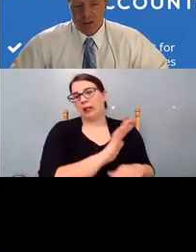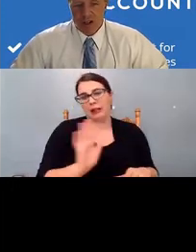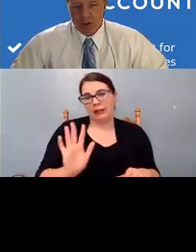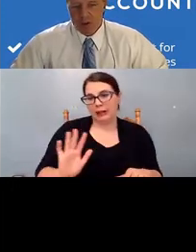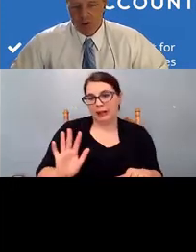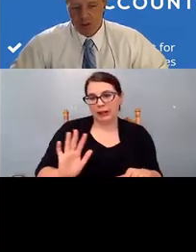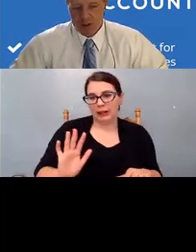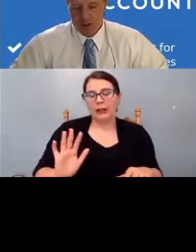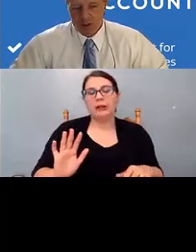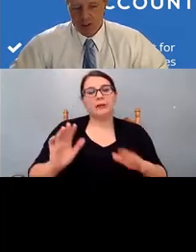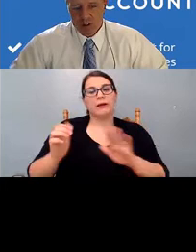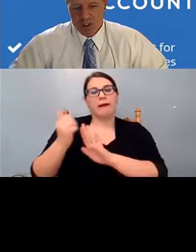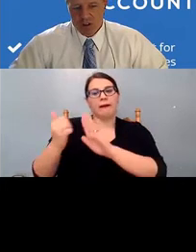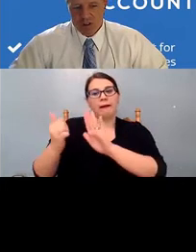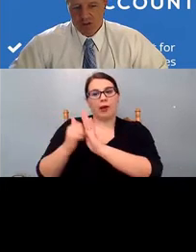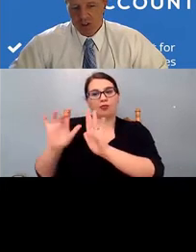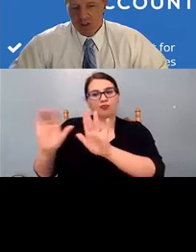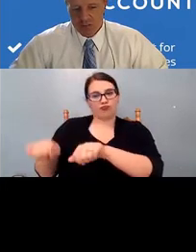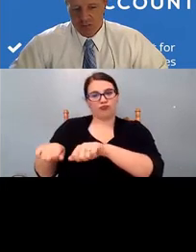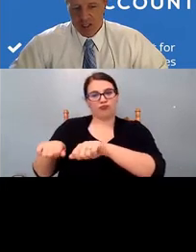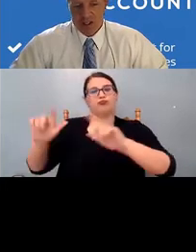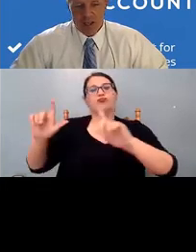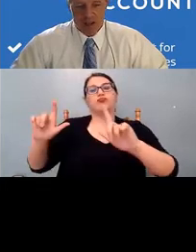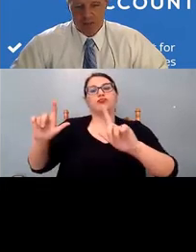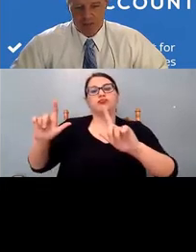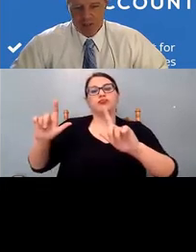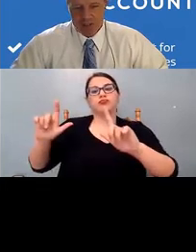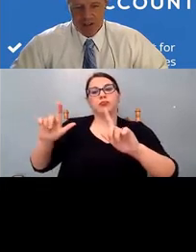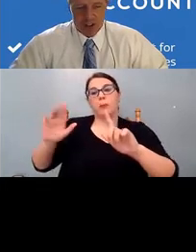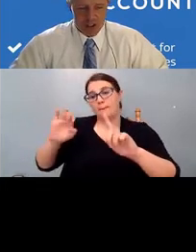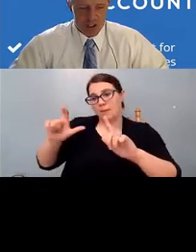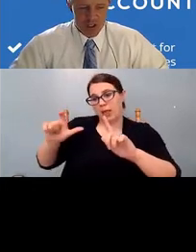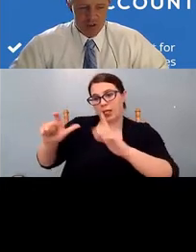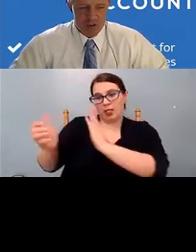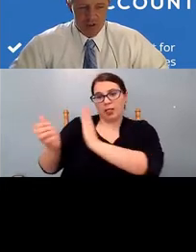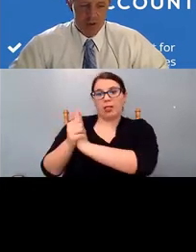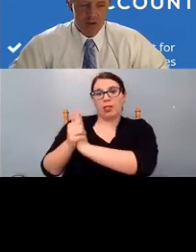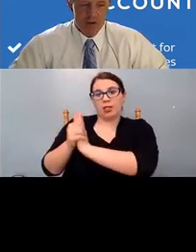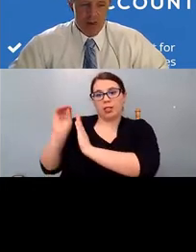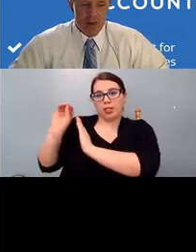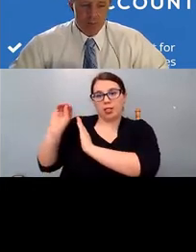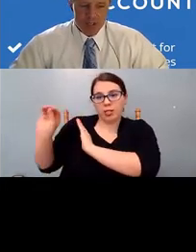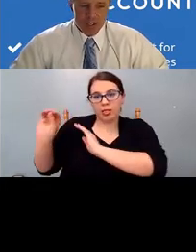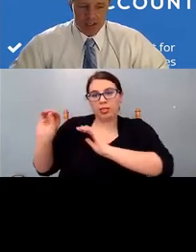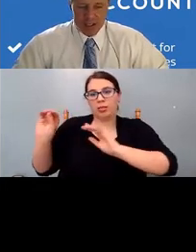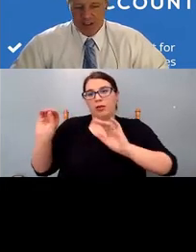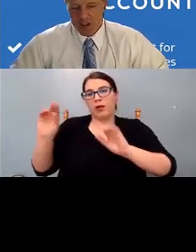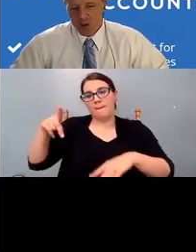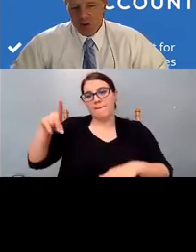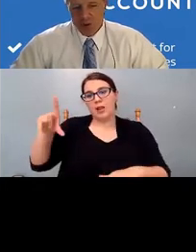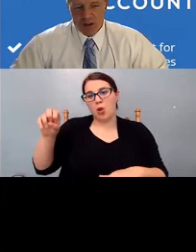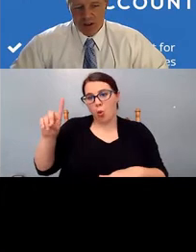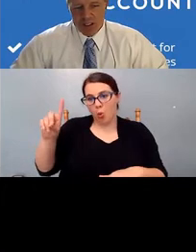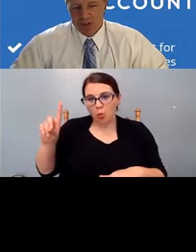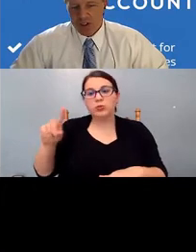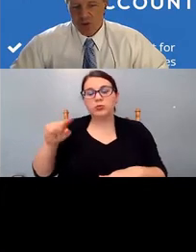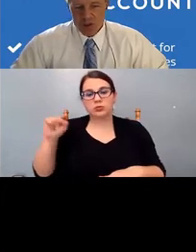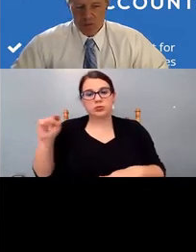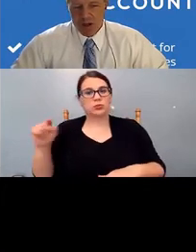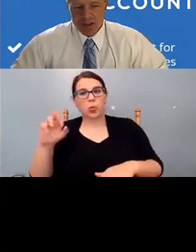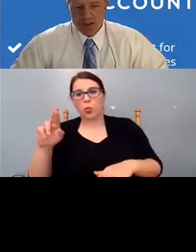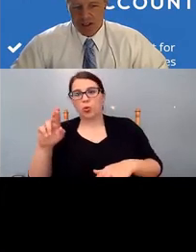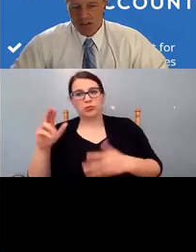account, upload those to their secure server. They look at them, you're good to go, and so forth. But again, that's another one where if